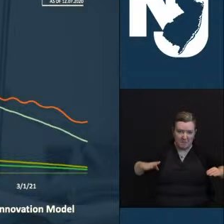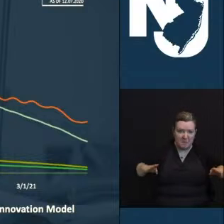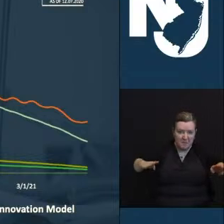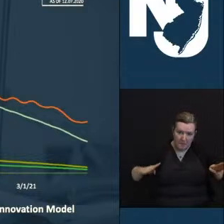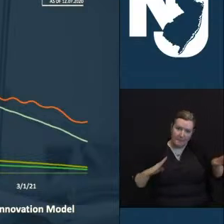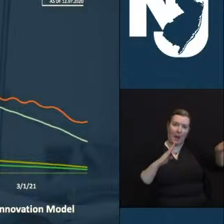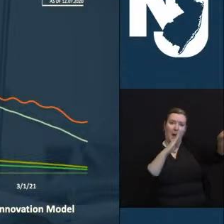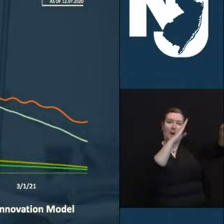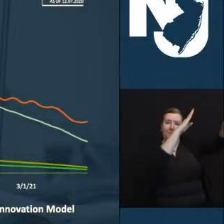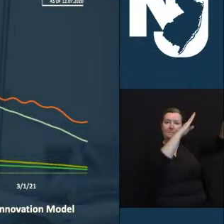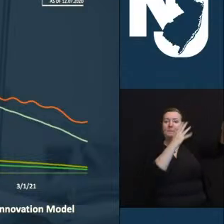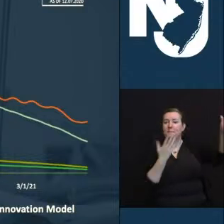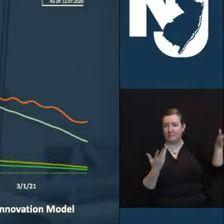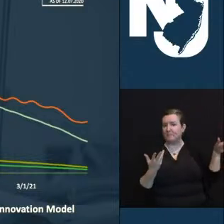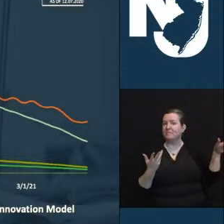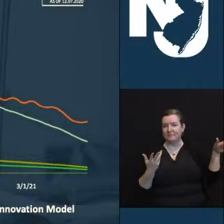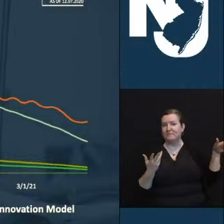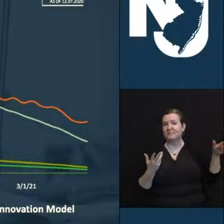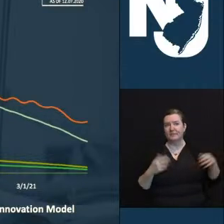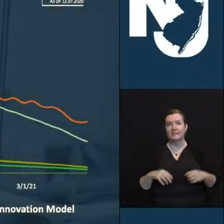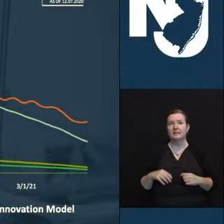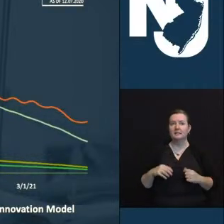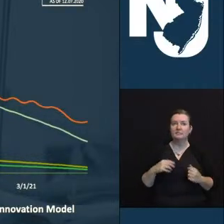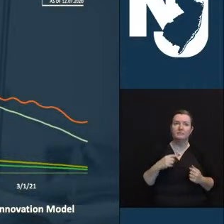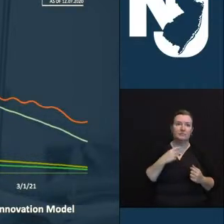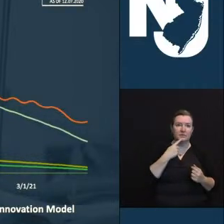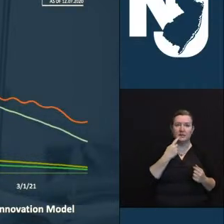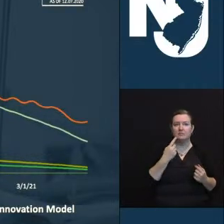model has our hospitals treating